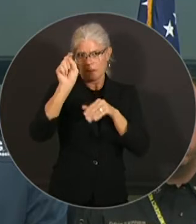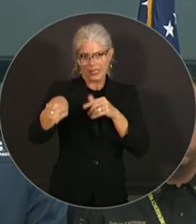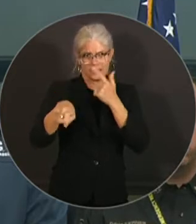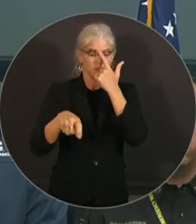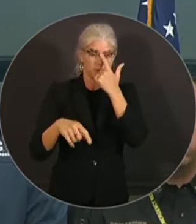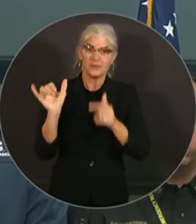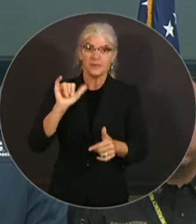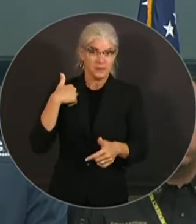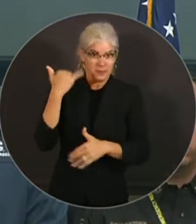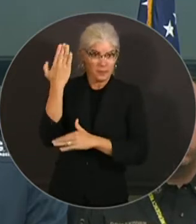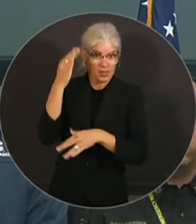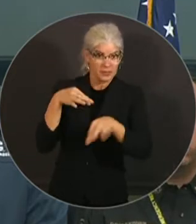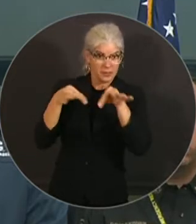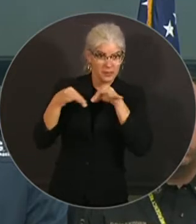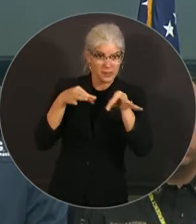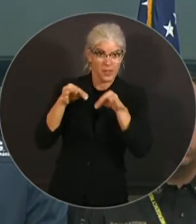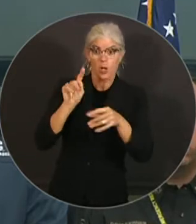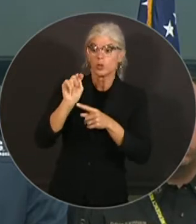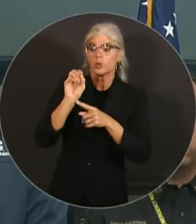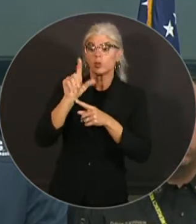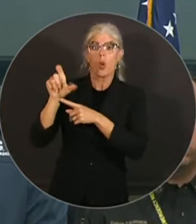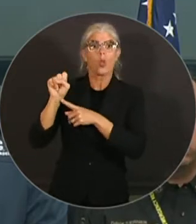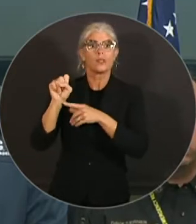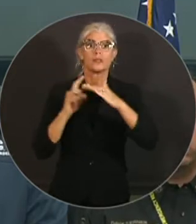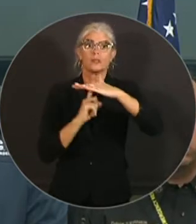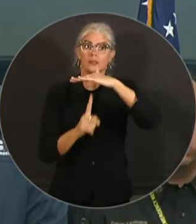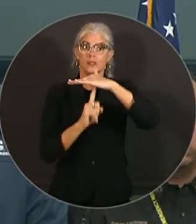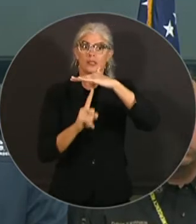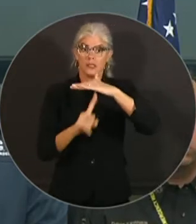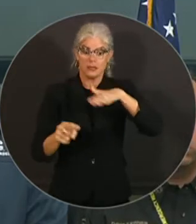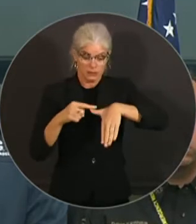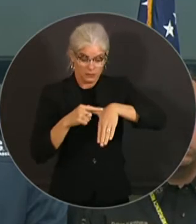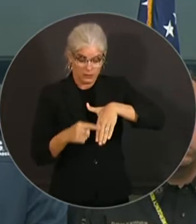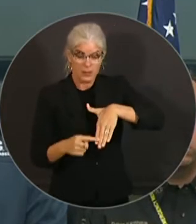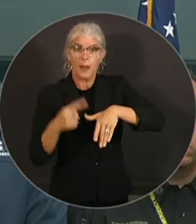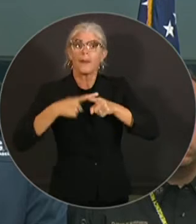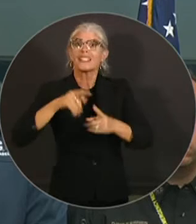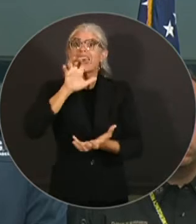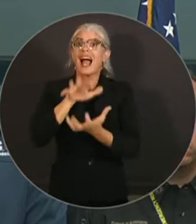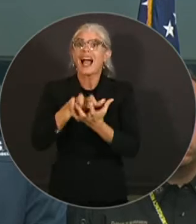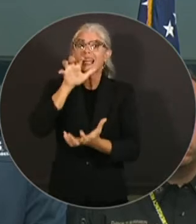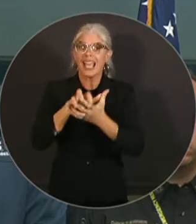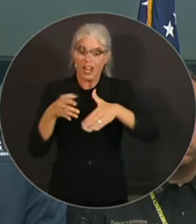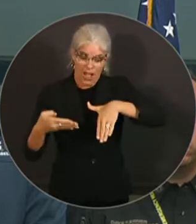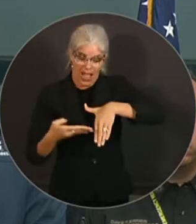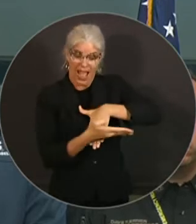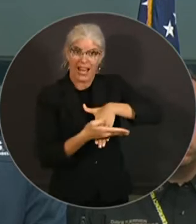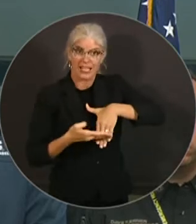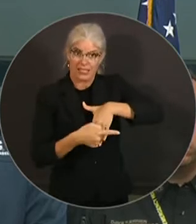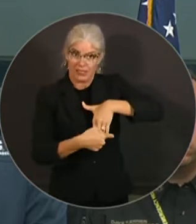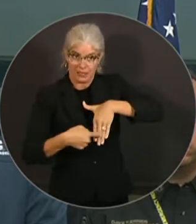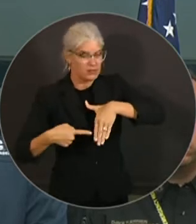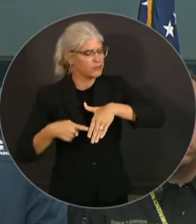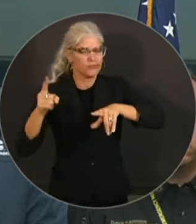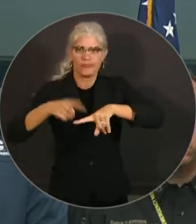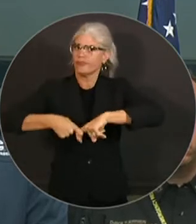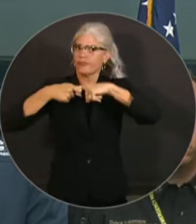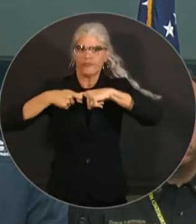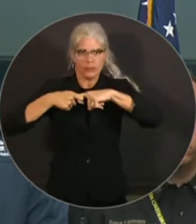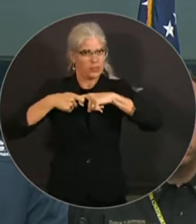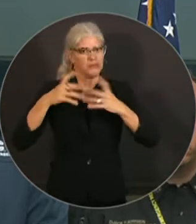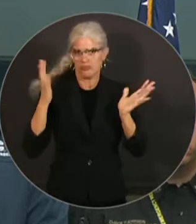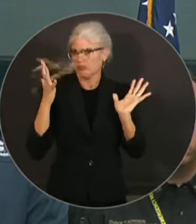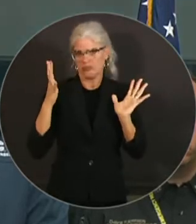morning, tolls in West and Central Florida and Alligator Alley are suspended, and they will continue to be suspended until it's no longer